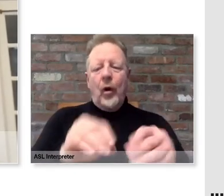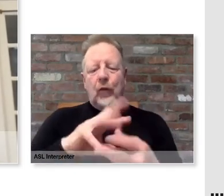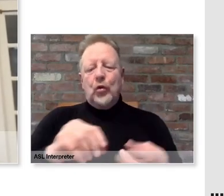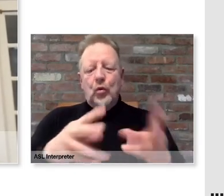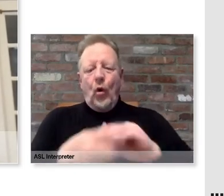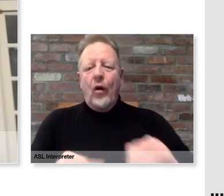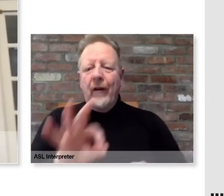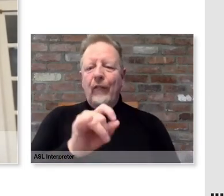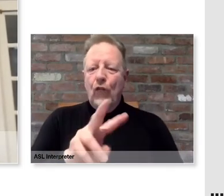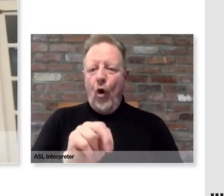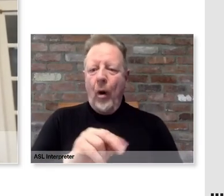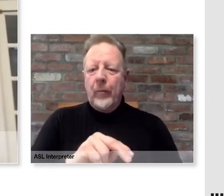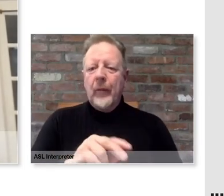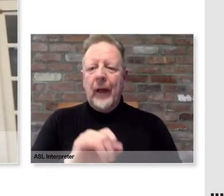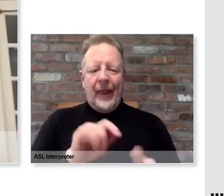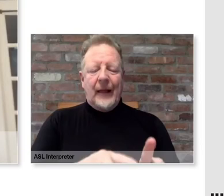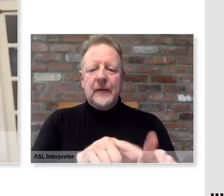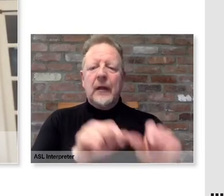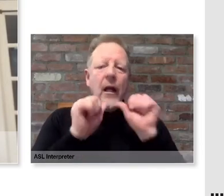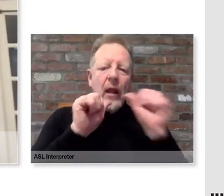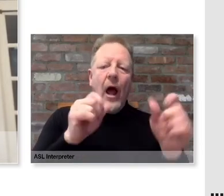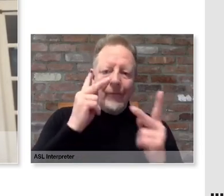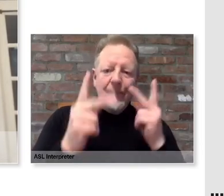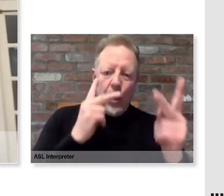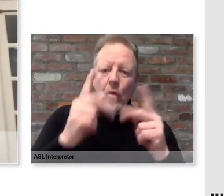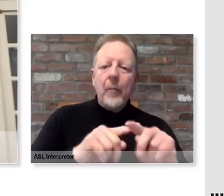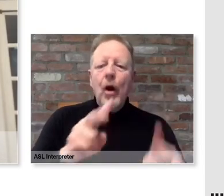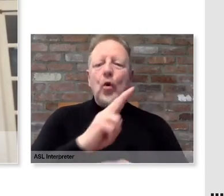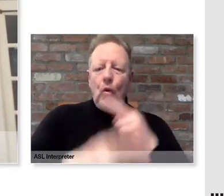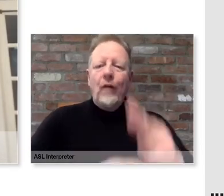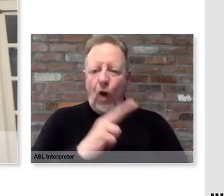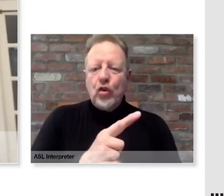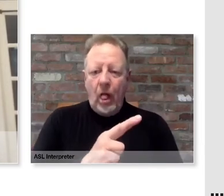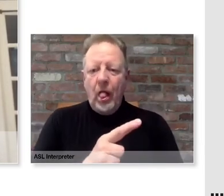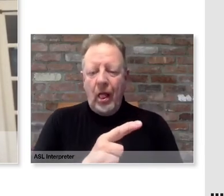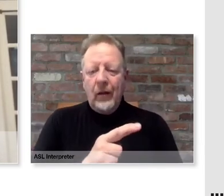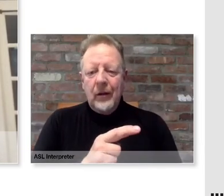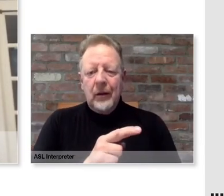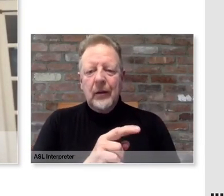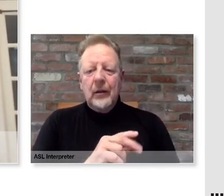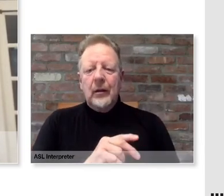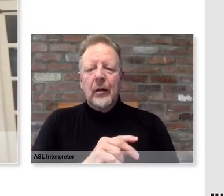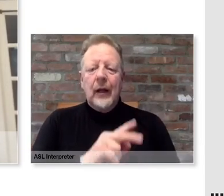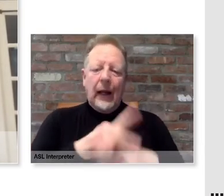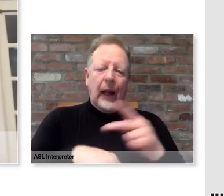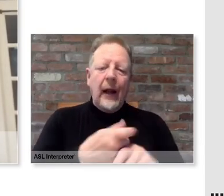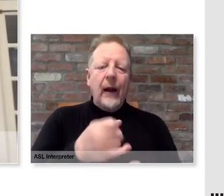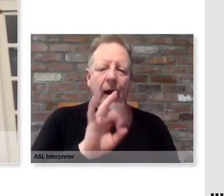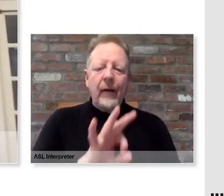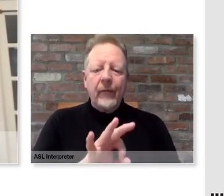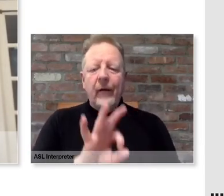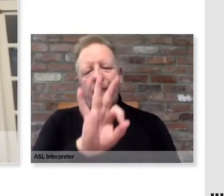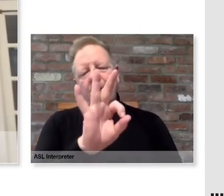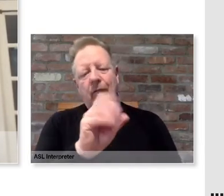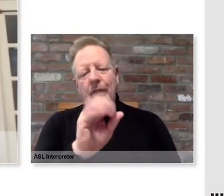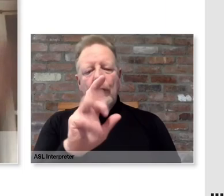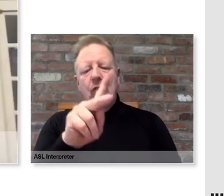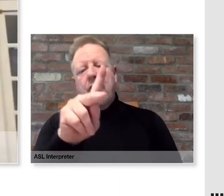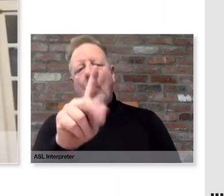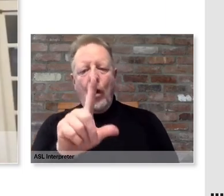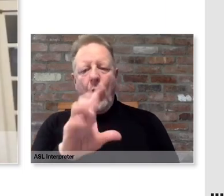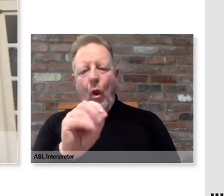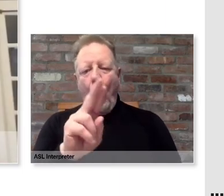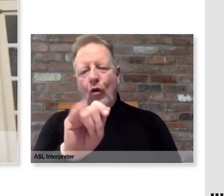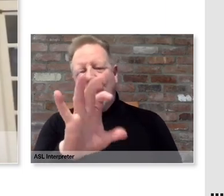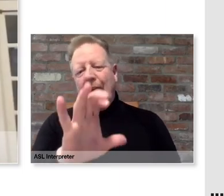because that is a non-visual but very universal kind of, right, folkloric, I heard, right?